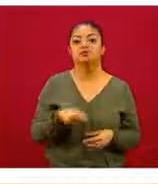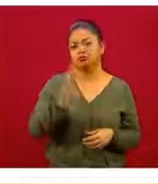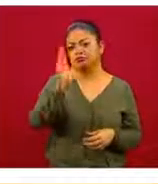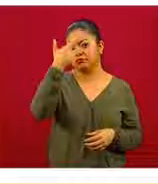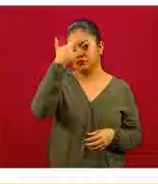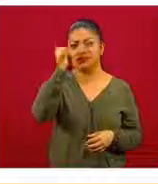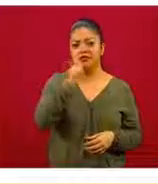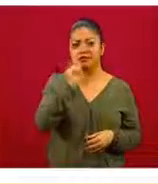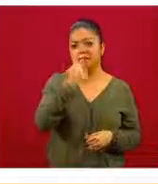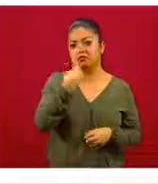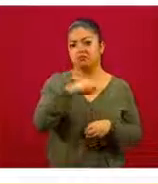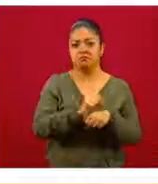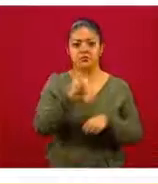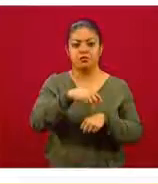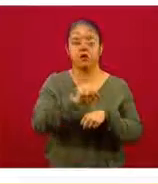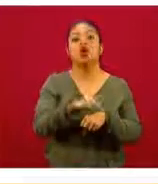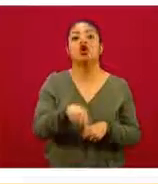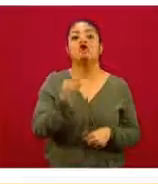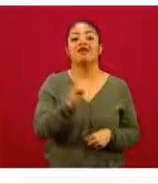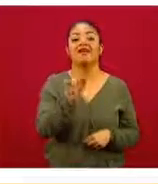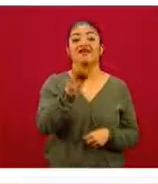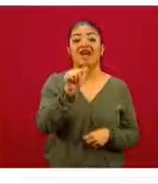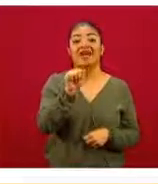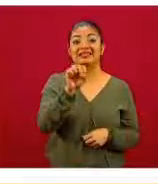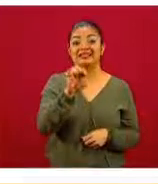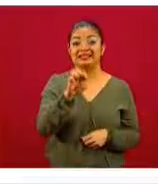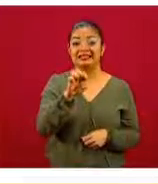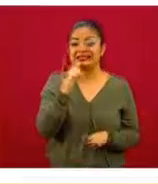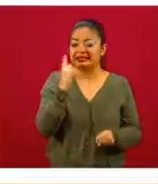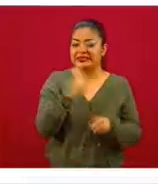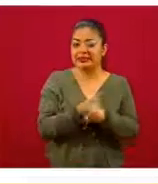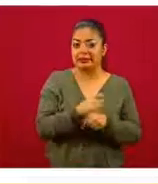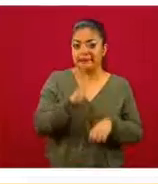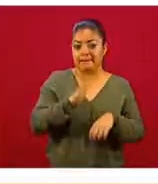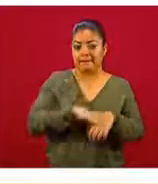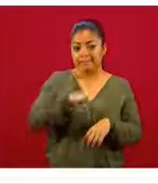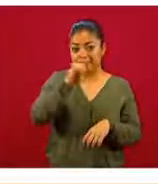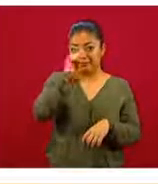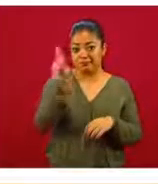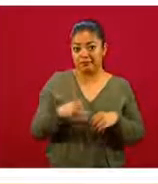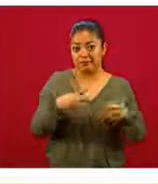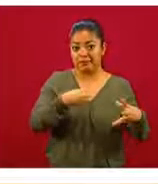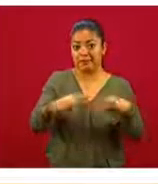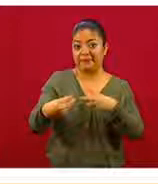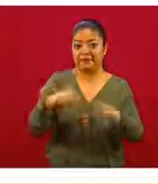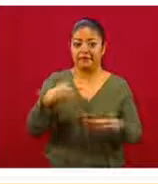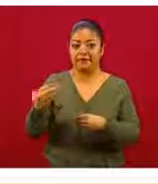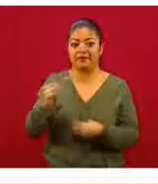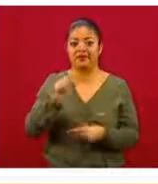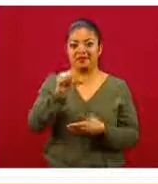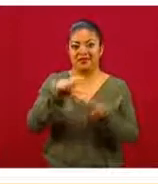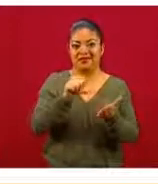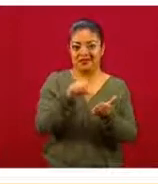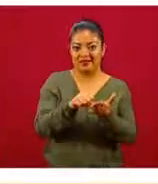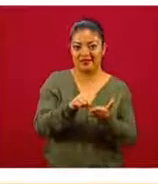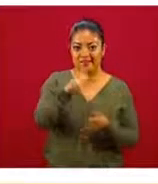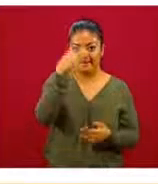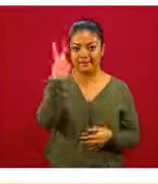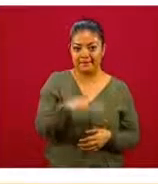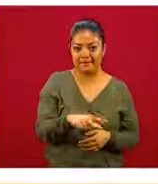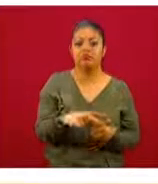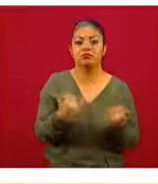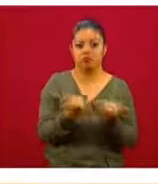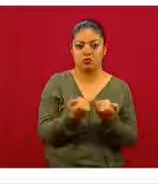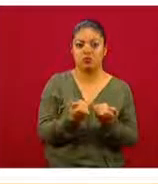And let's remember, just as we do every week, we are in the highest transmission phase in the Valley of Mexico